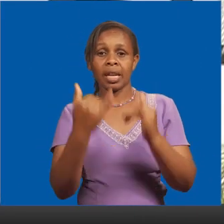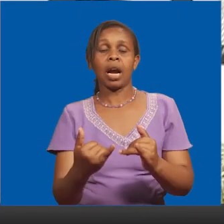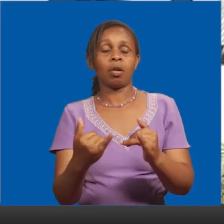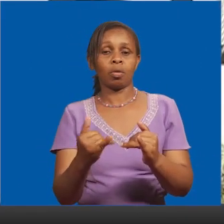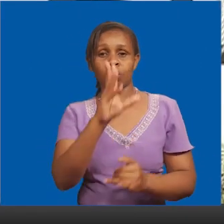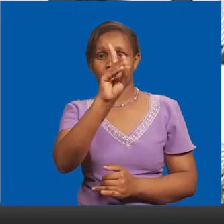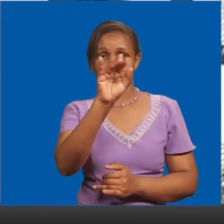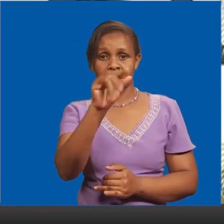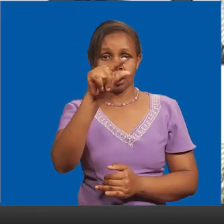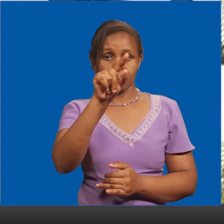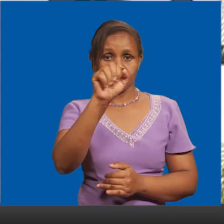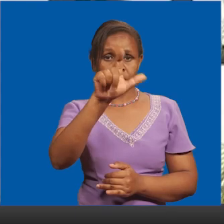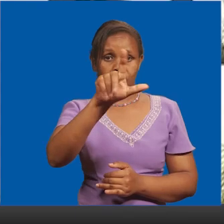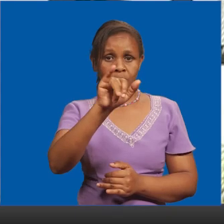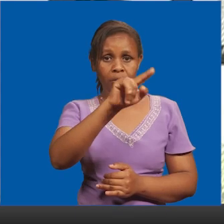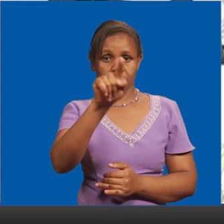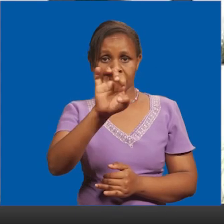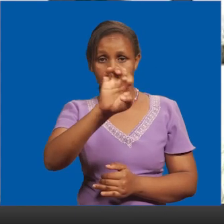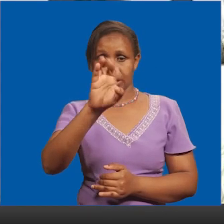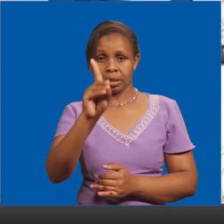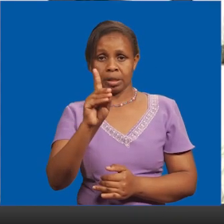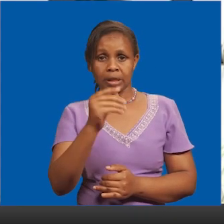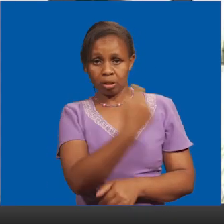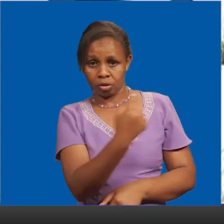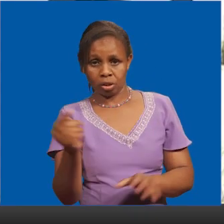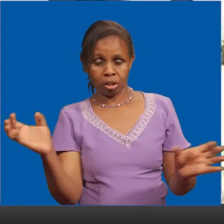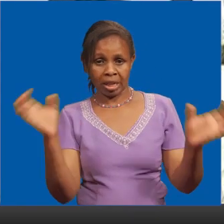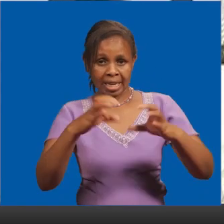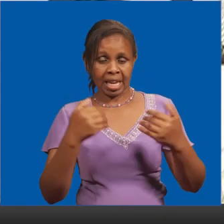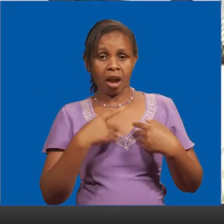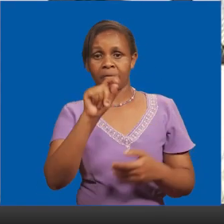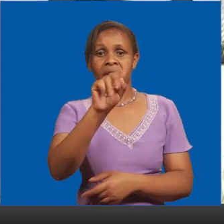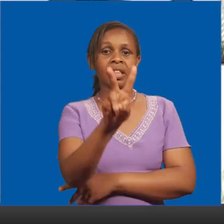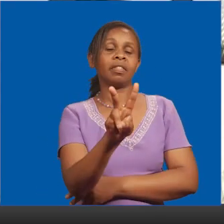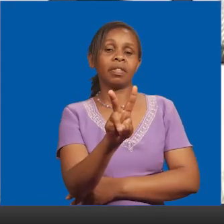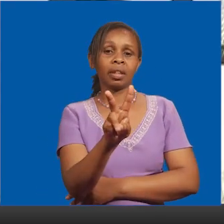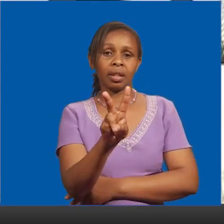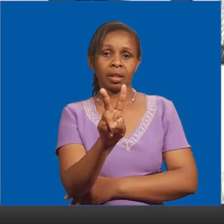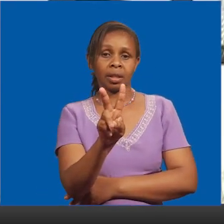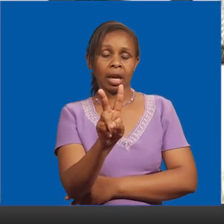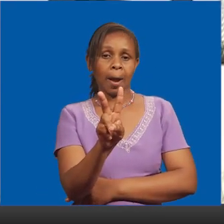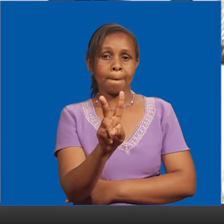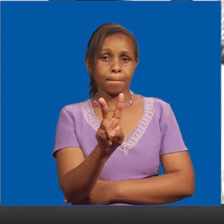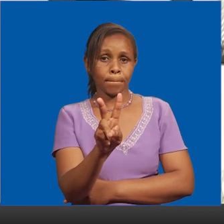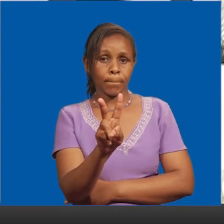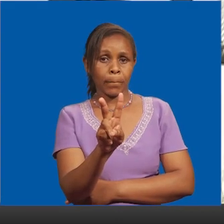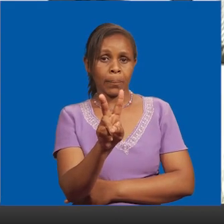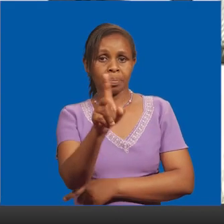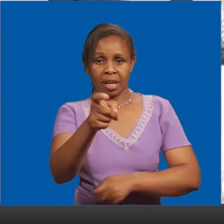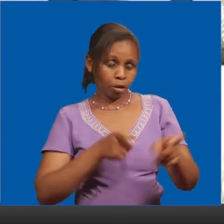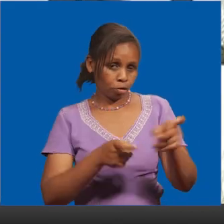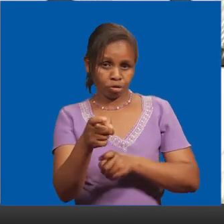form 4 and form 3 in such a way that every class is fitted with a smart TV,